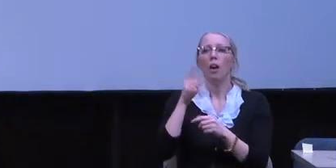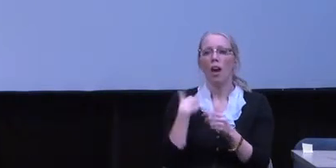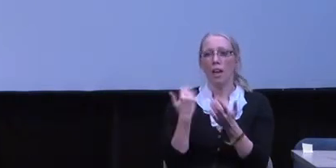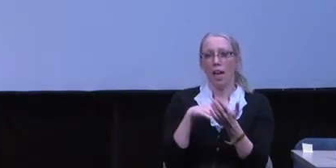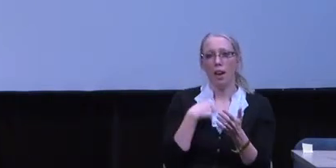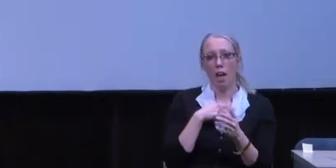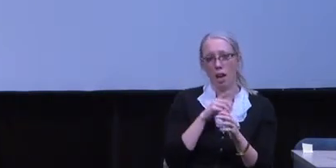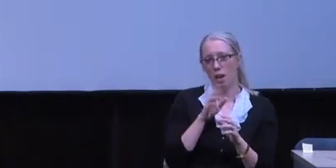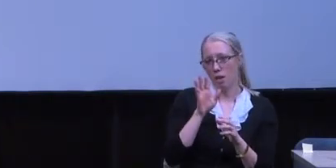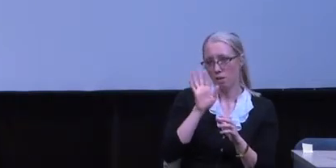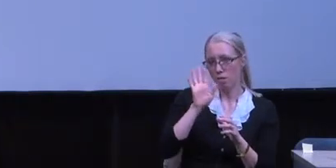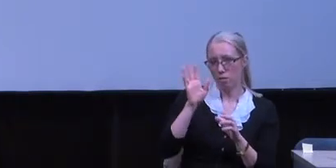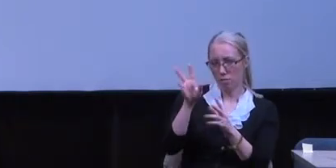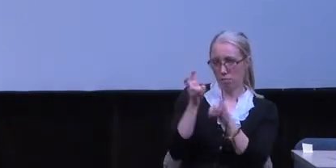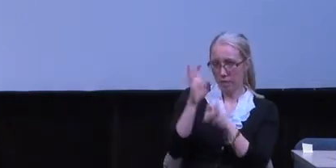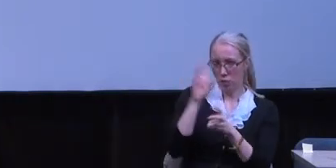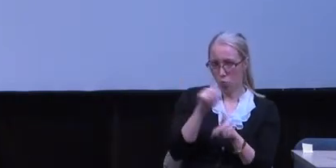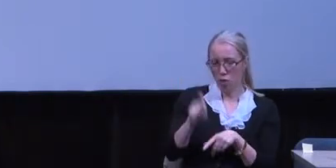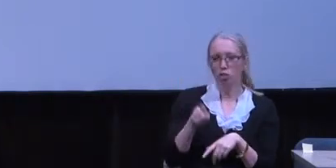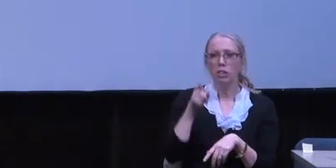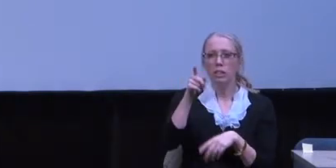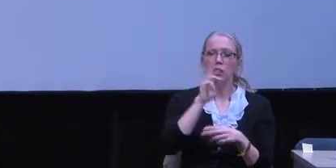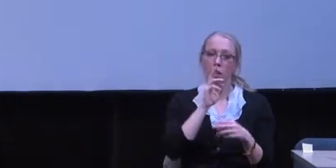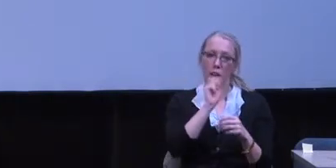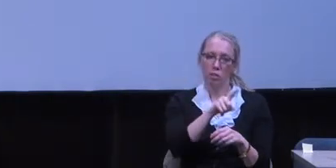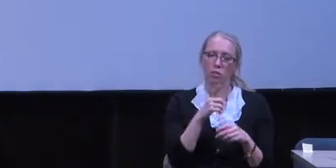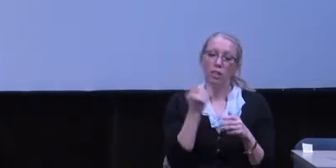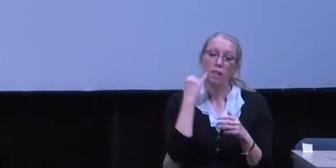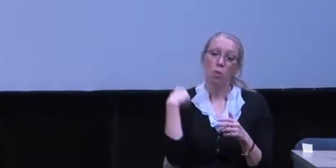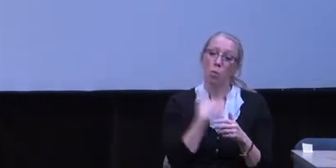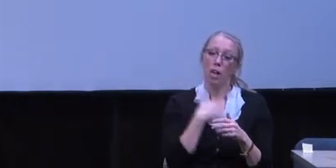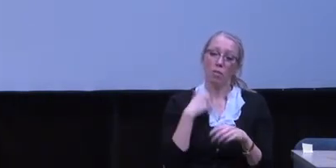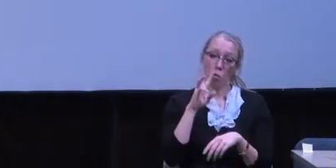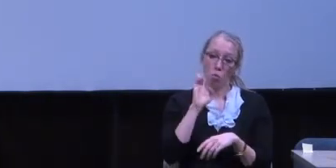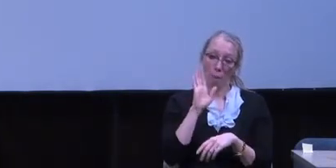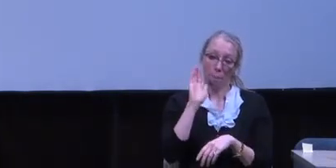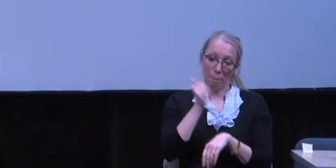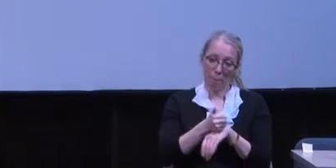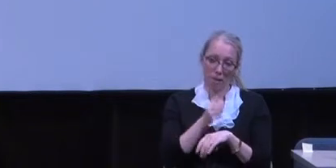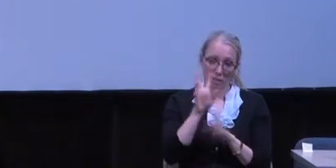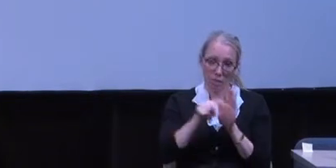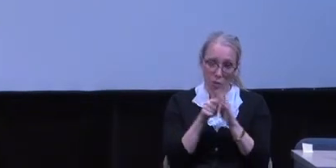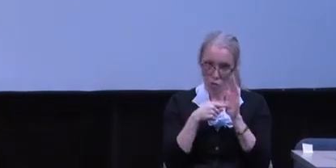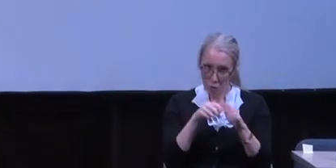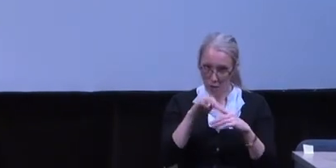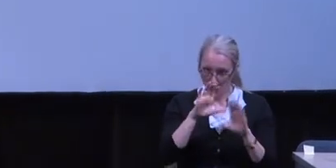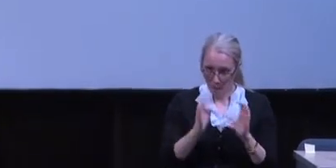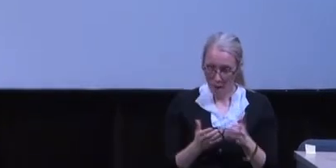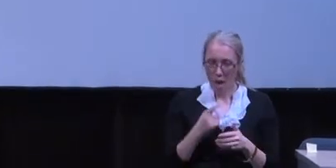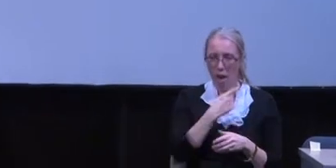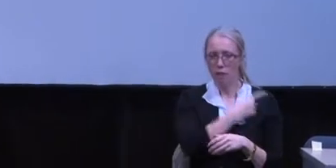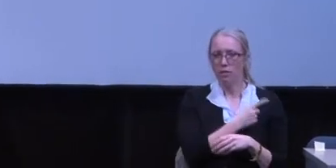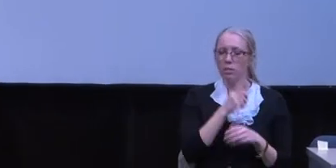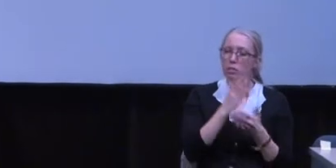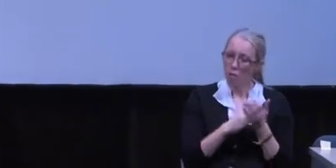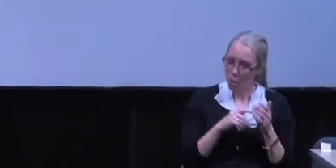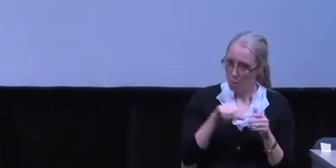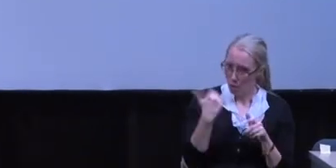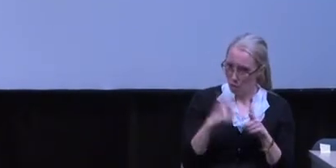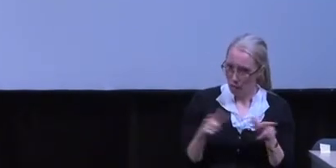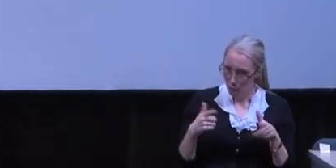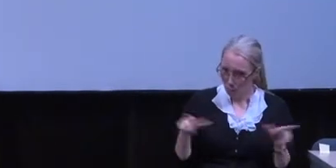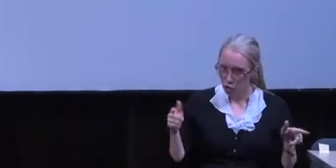are being utilized in class, some which were shown that were in different languages. Where is the